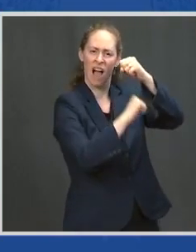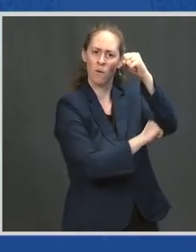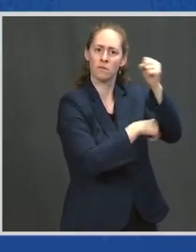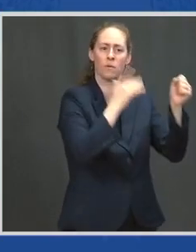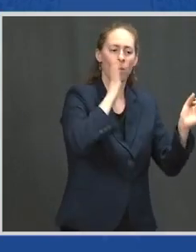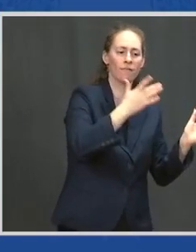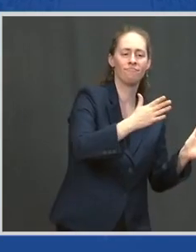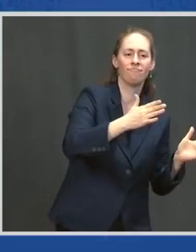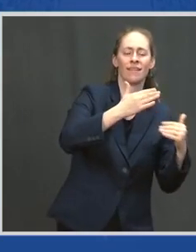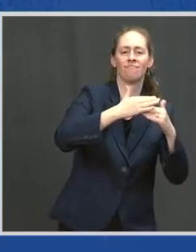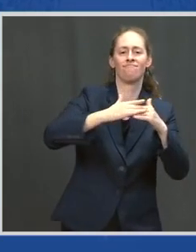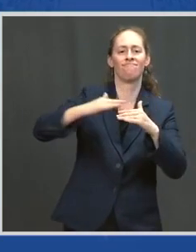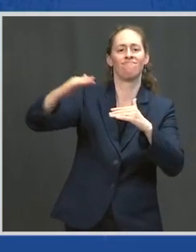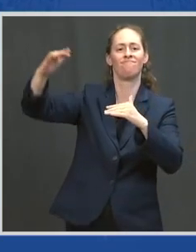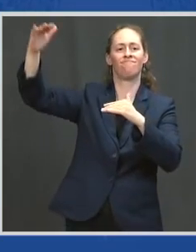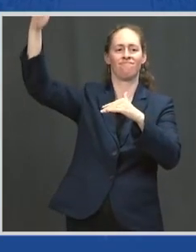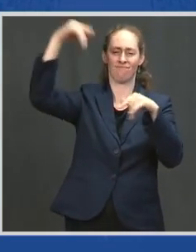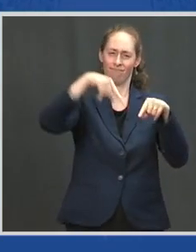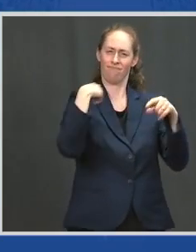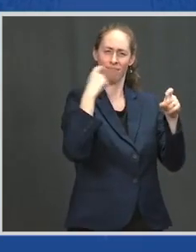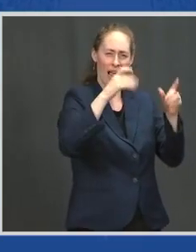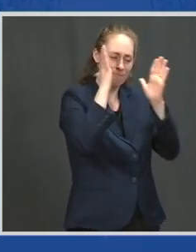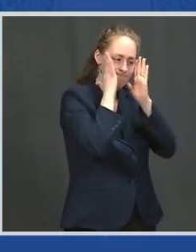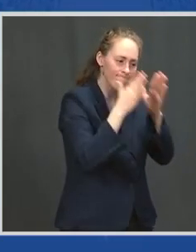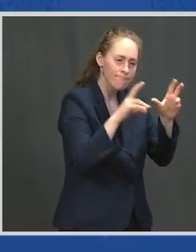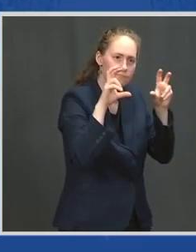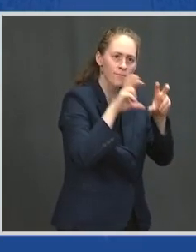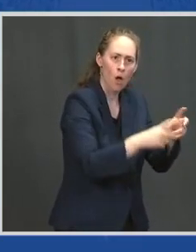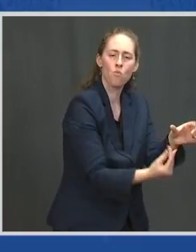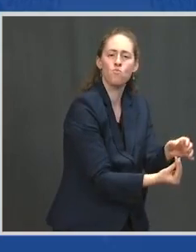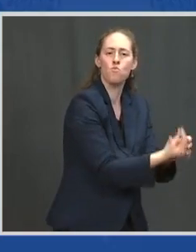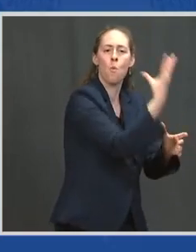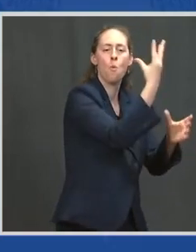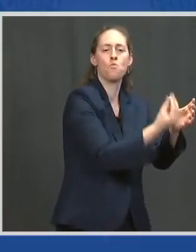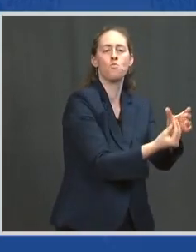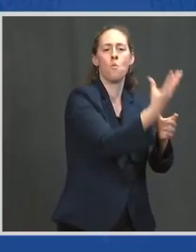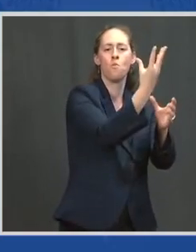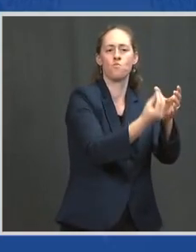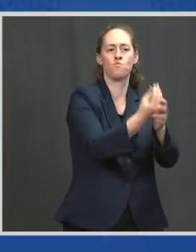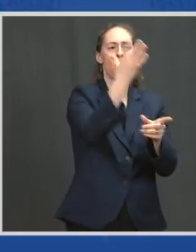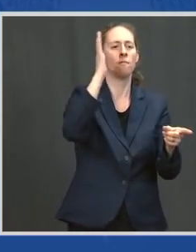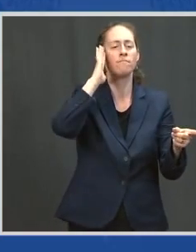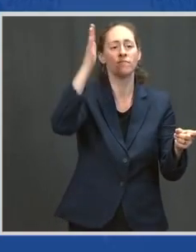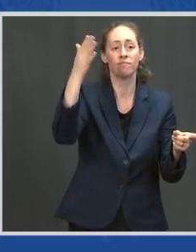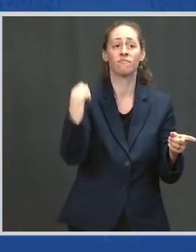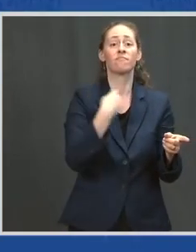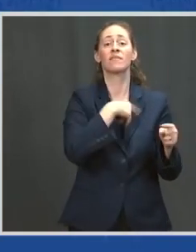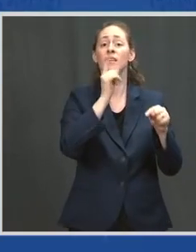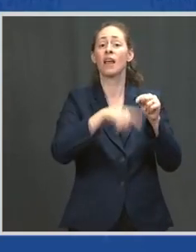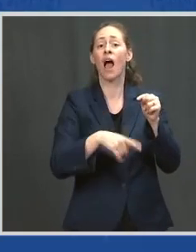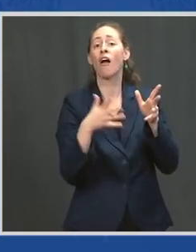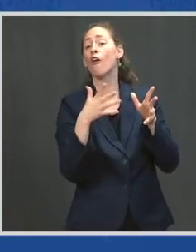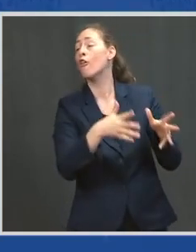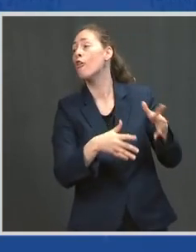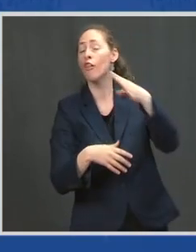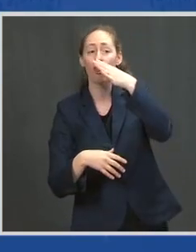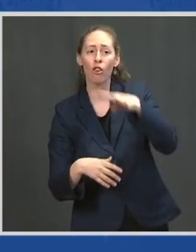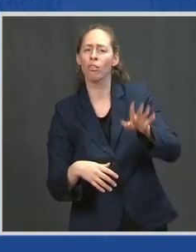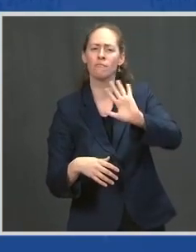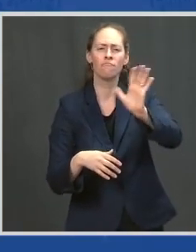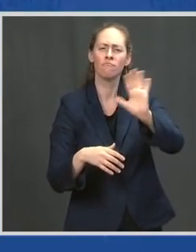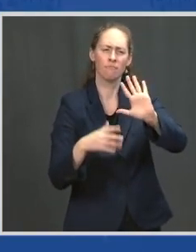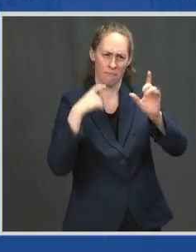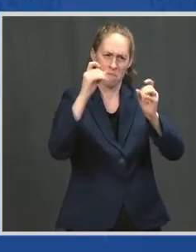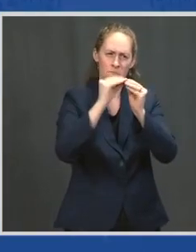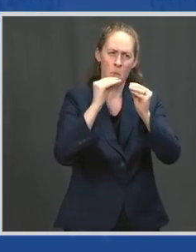them, invest in our children, to invest in the future. We can't stop there. We're going to add 2 years of community college on top of that.